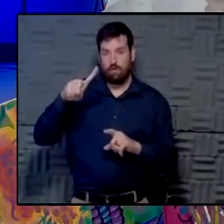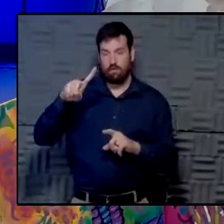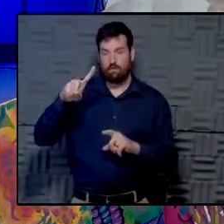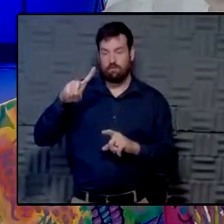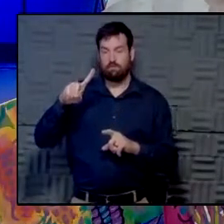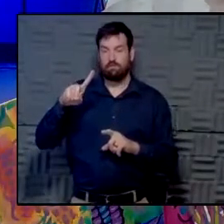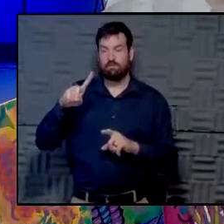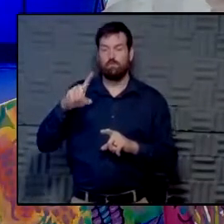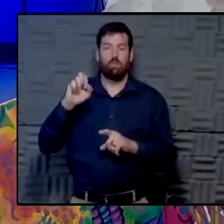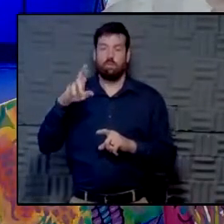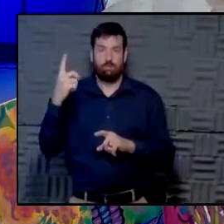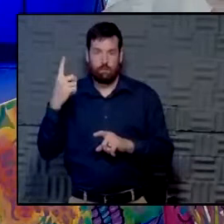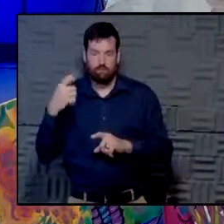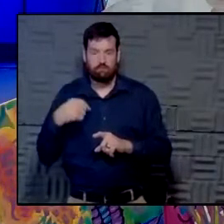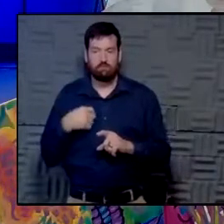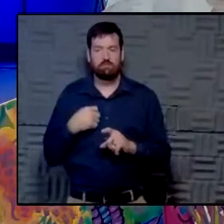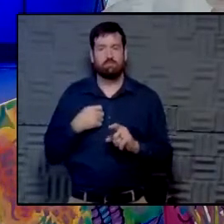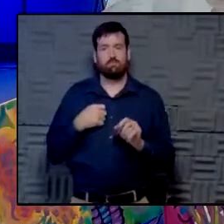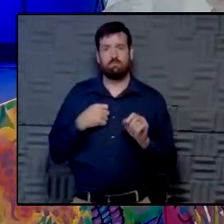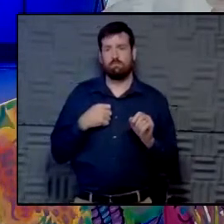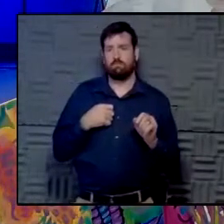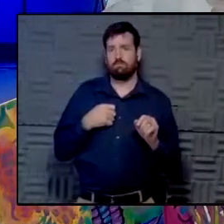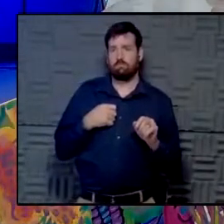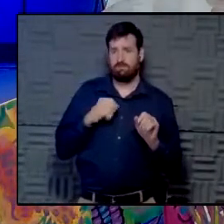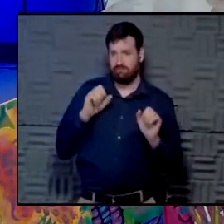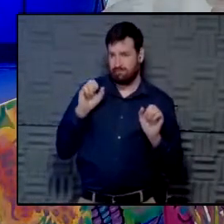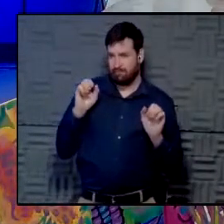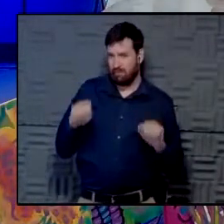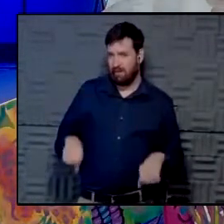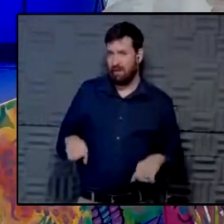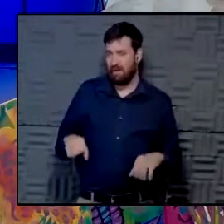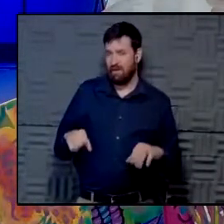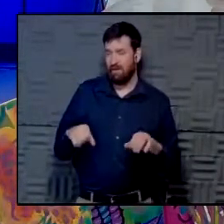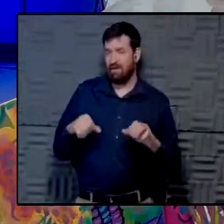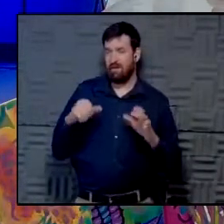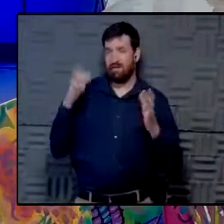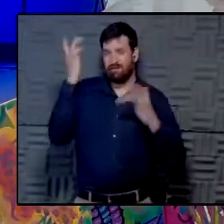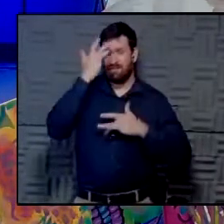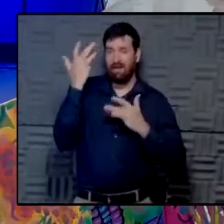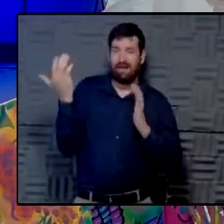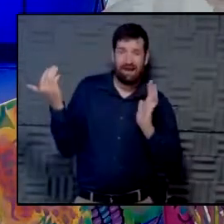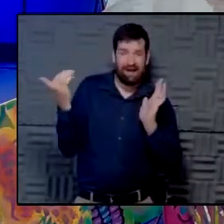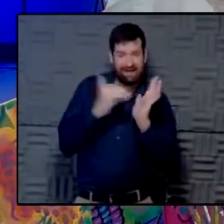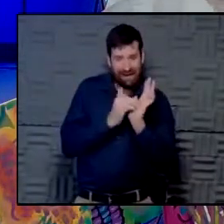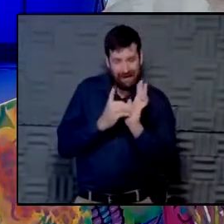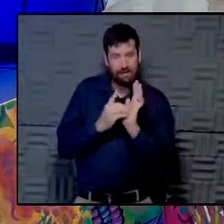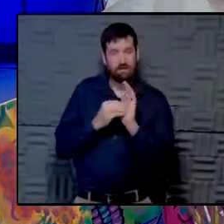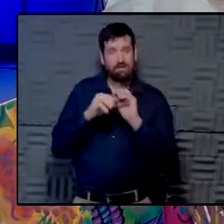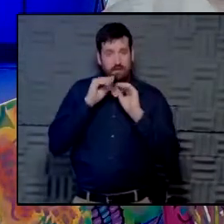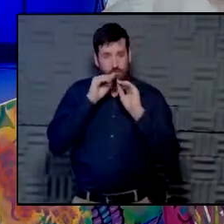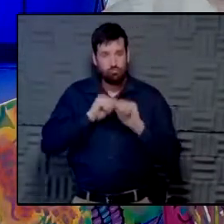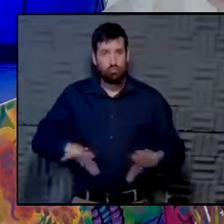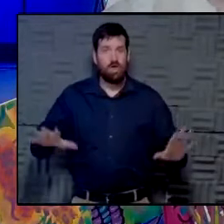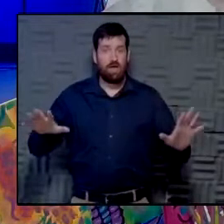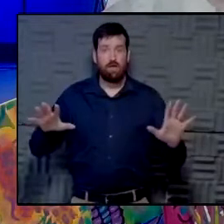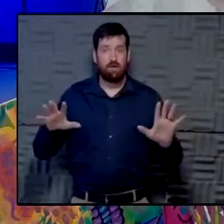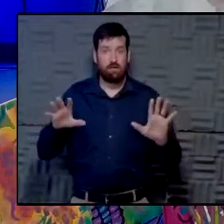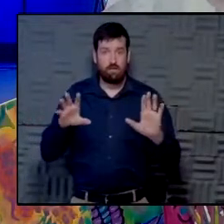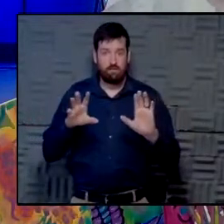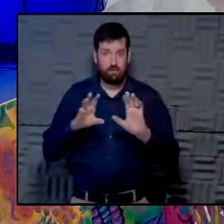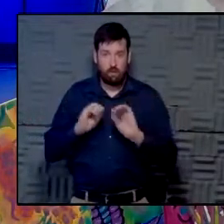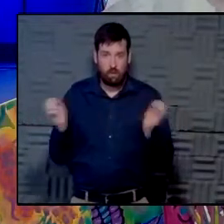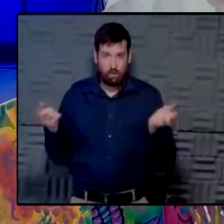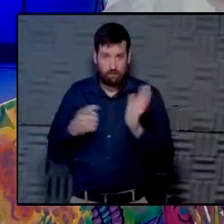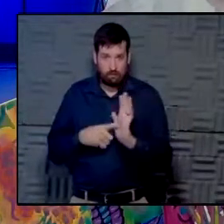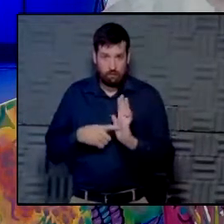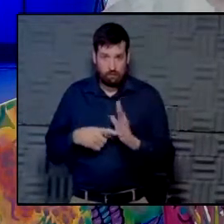or someone she knows, can you get COVID and be asymptomatic again and continue to spread the virus? So